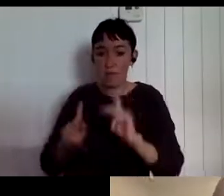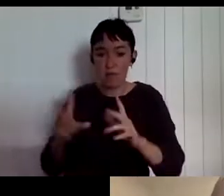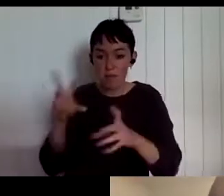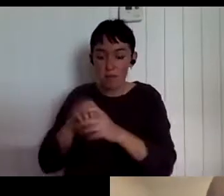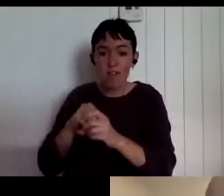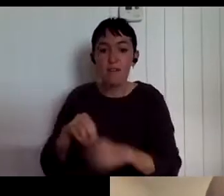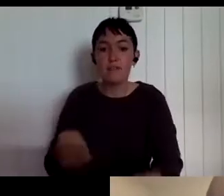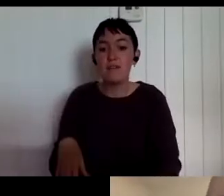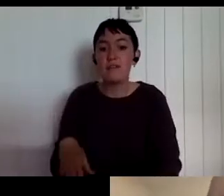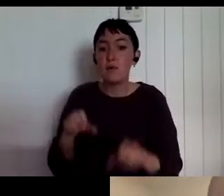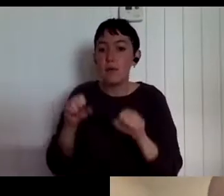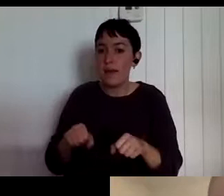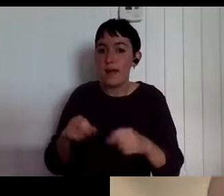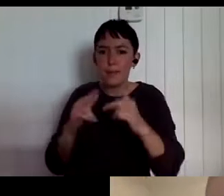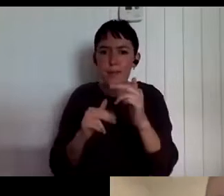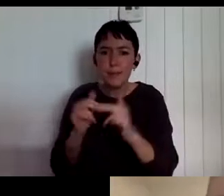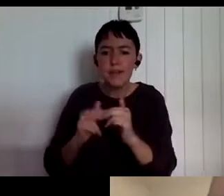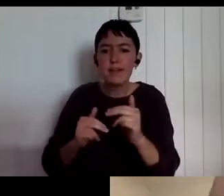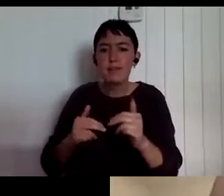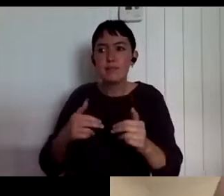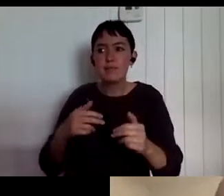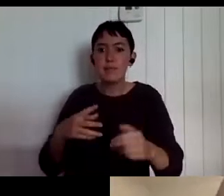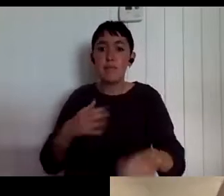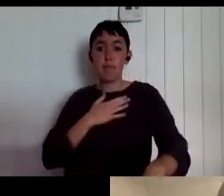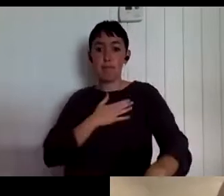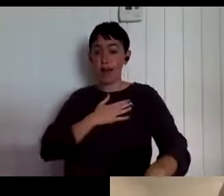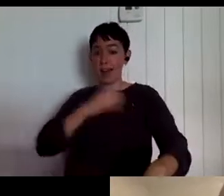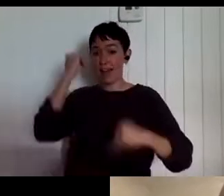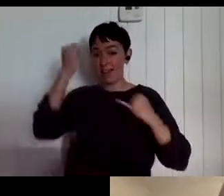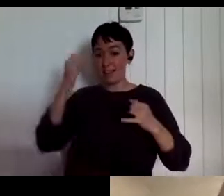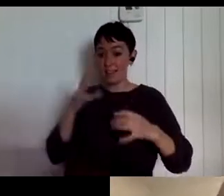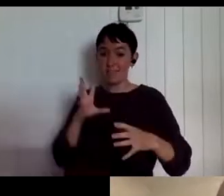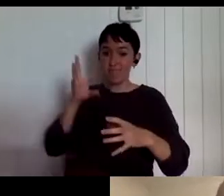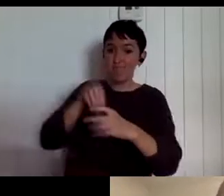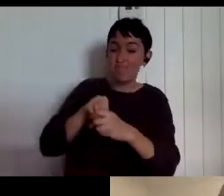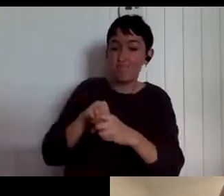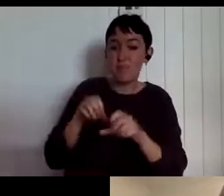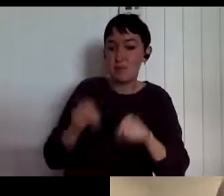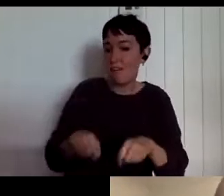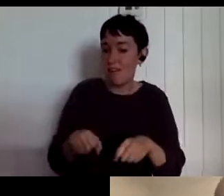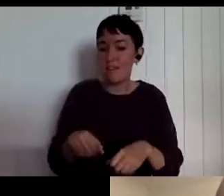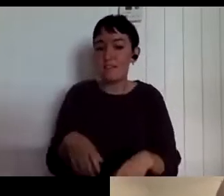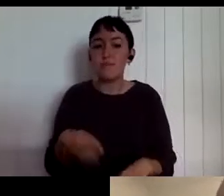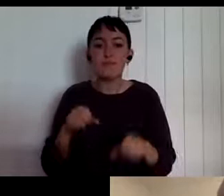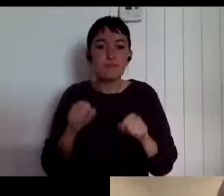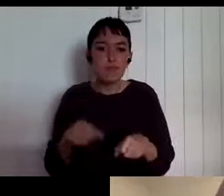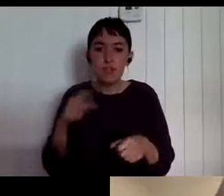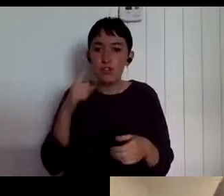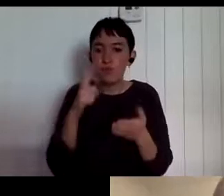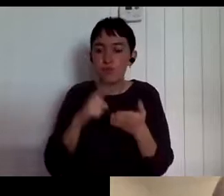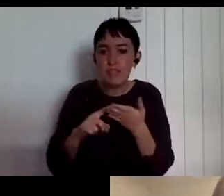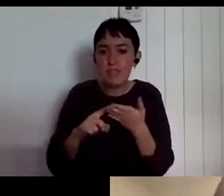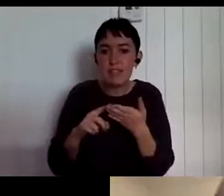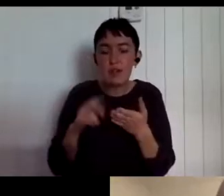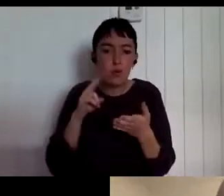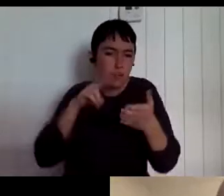with your own stuff is very fascinating to do. And, you know, like you read about in the news or read in the paper, oh, I know that guy, you